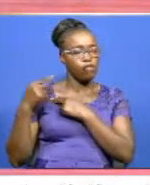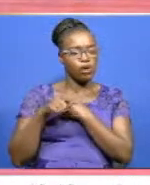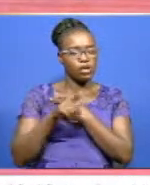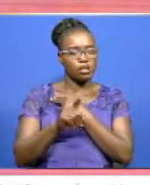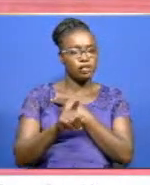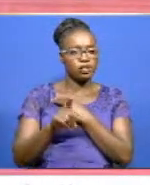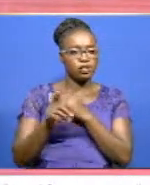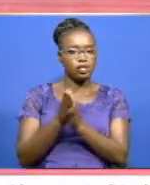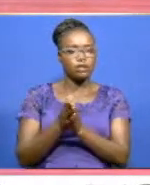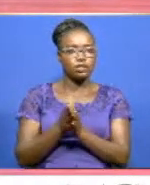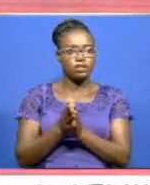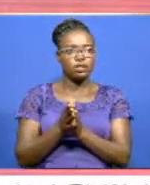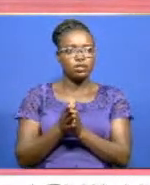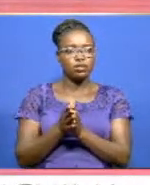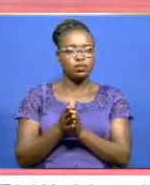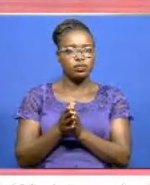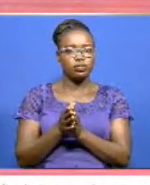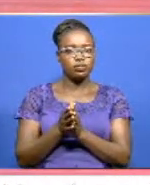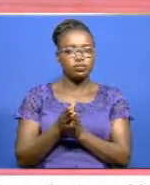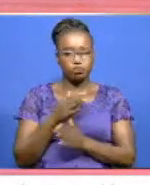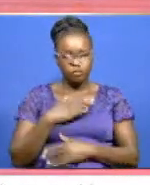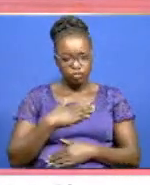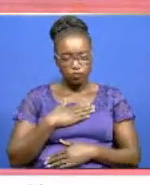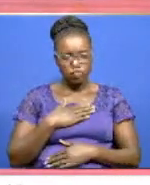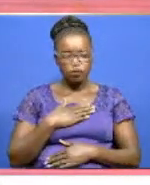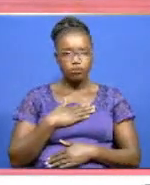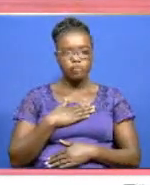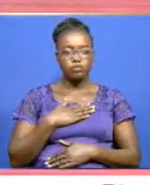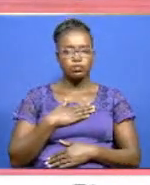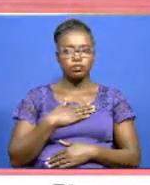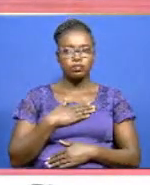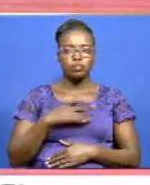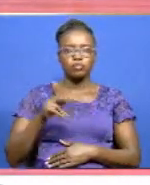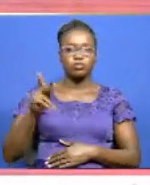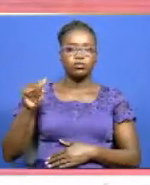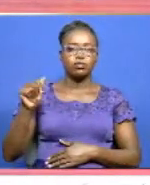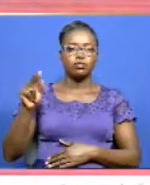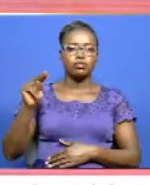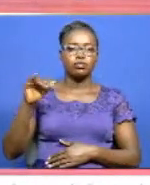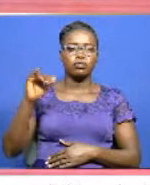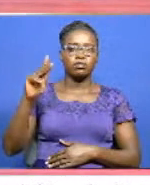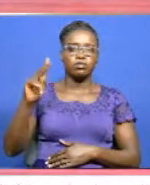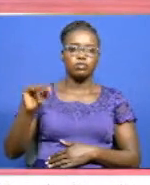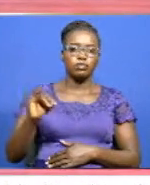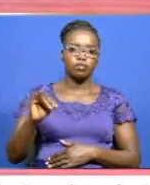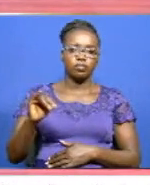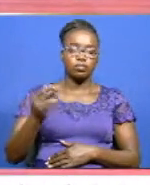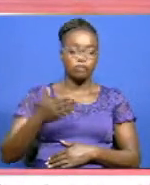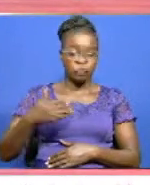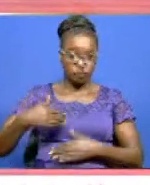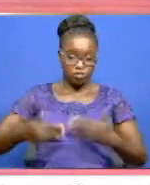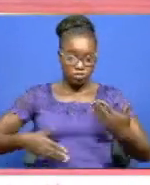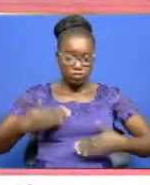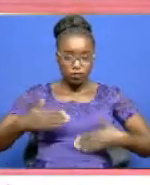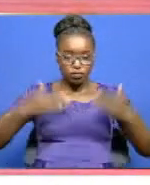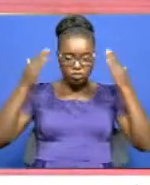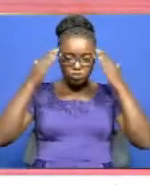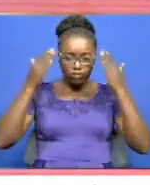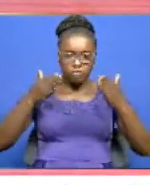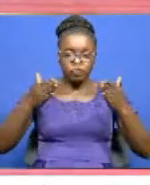And Mheshimiwa Kanini Kega, Mheshimiwa Kisang, we are happy that you have committed